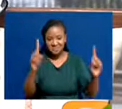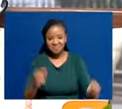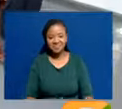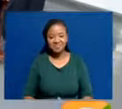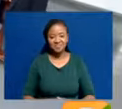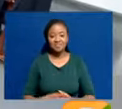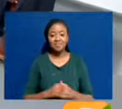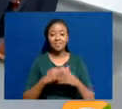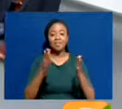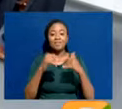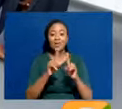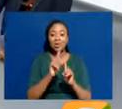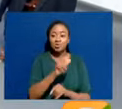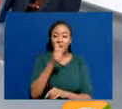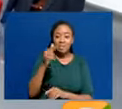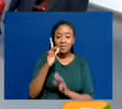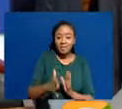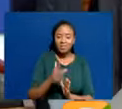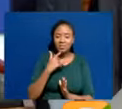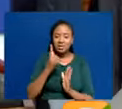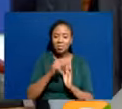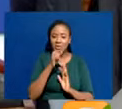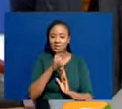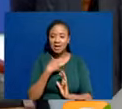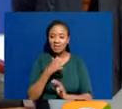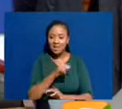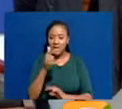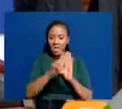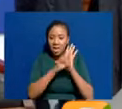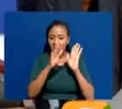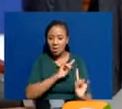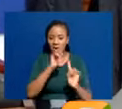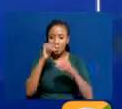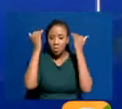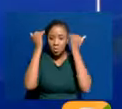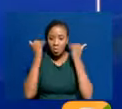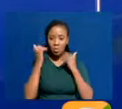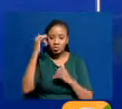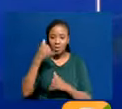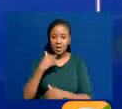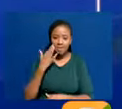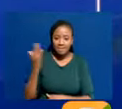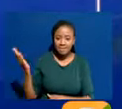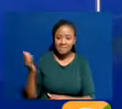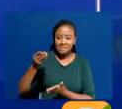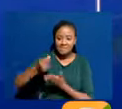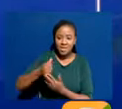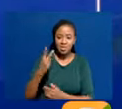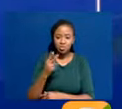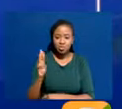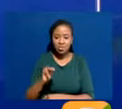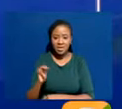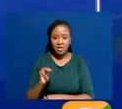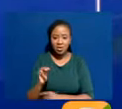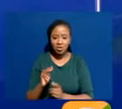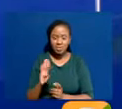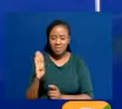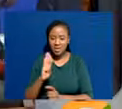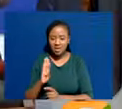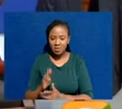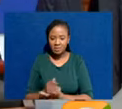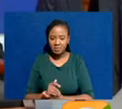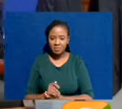Okay. Anonymous says, an advocate has taken the county to court over planned controversial payment of 2 billion shillings as pending legal bills. Is this true? I think we talked about